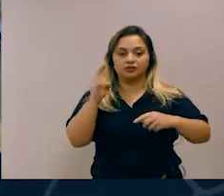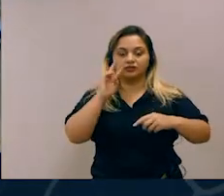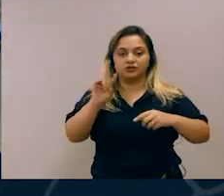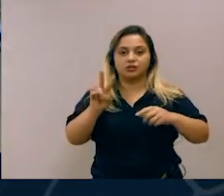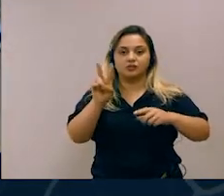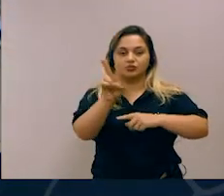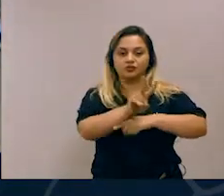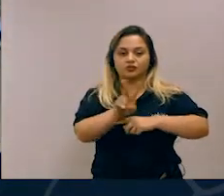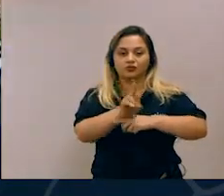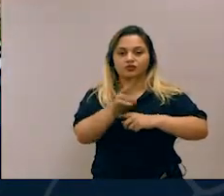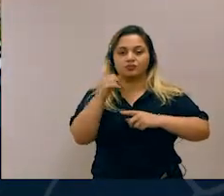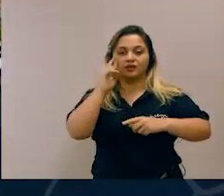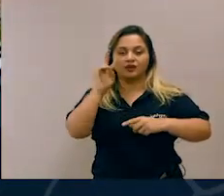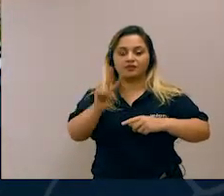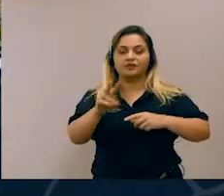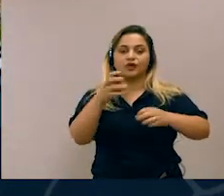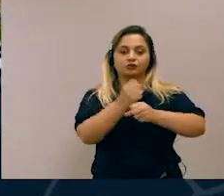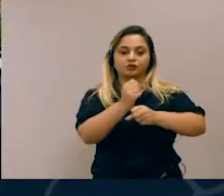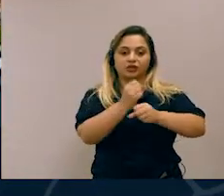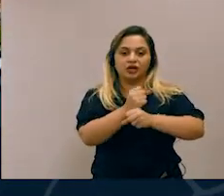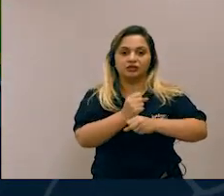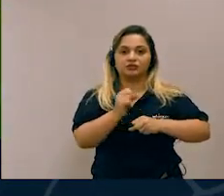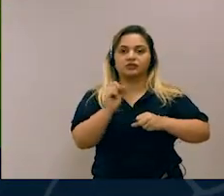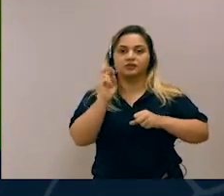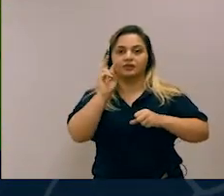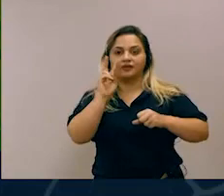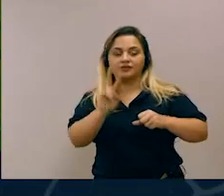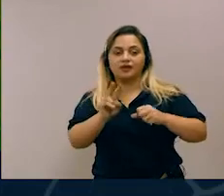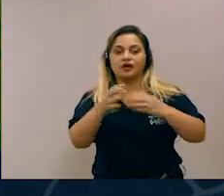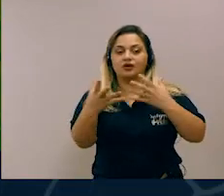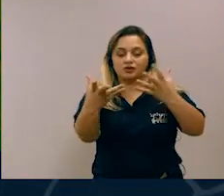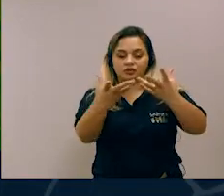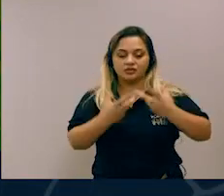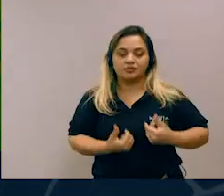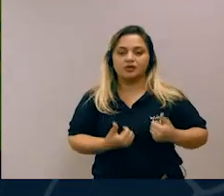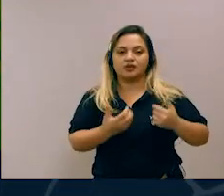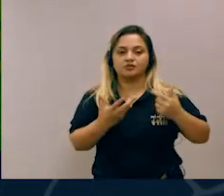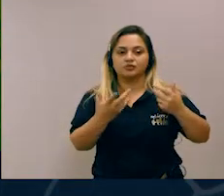we get is not affected by car accidents and stuff like that.